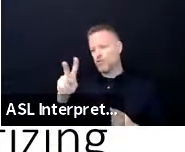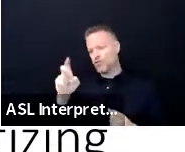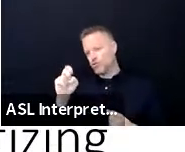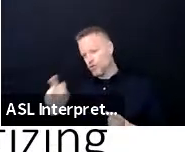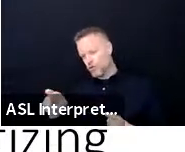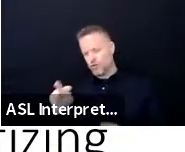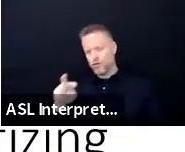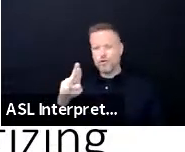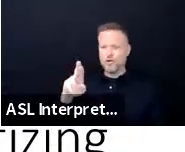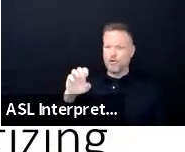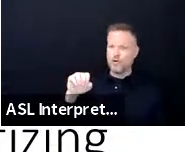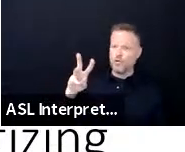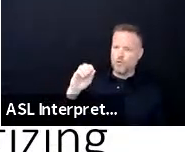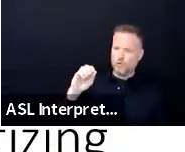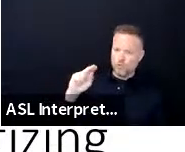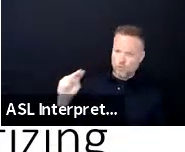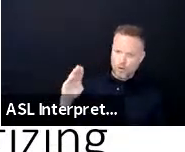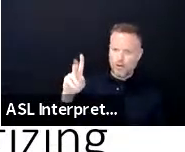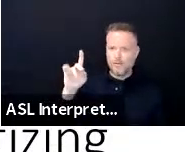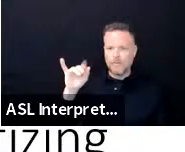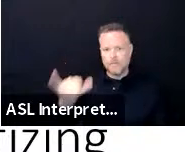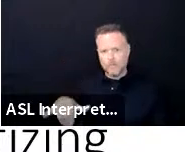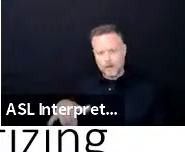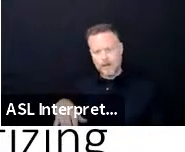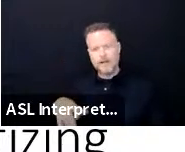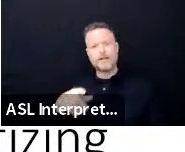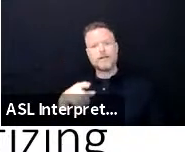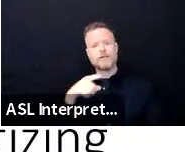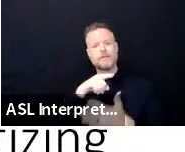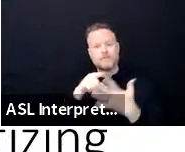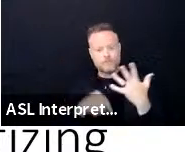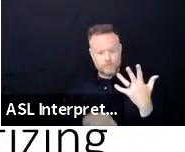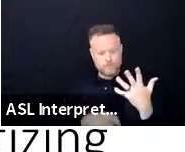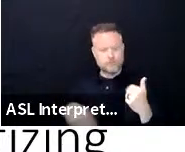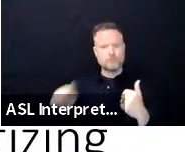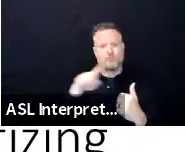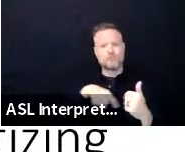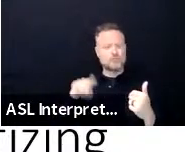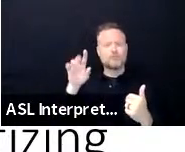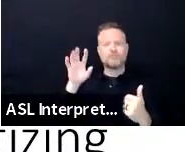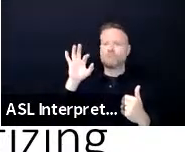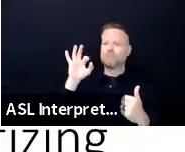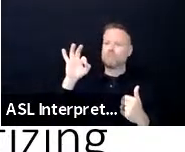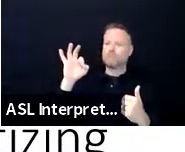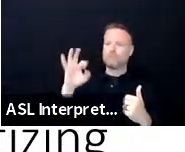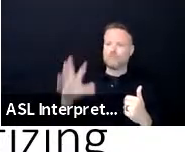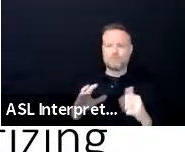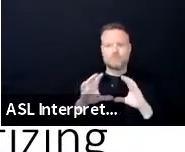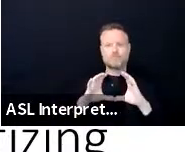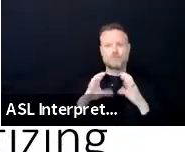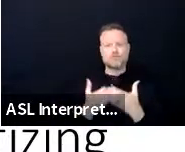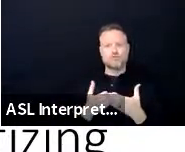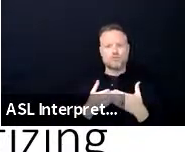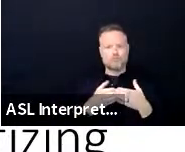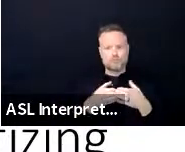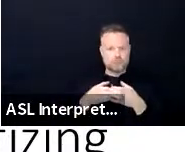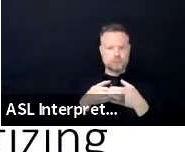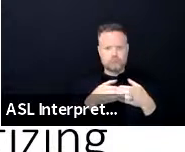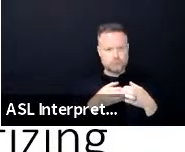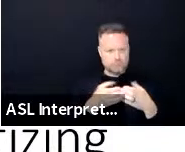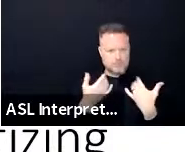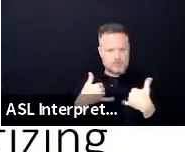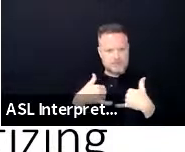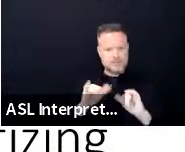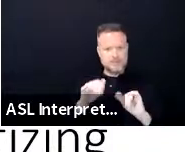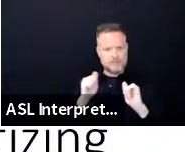Rowan, Monsana, and how you all are a ecumenical group, but yet you will still be, you're able